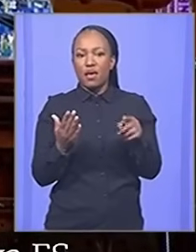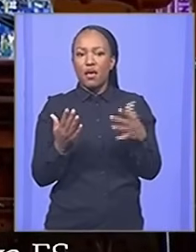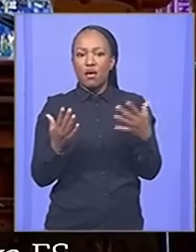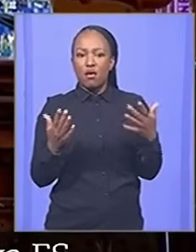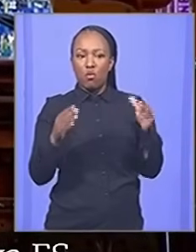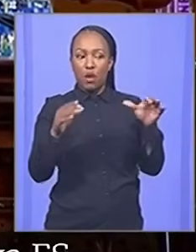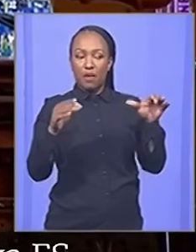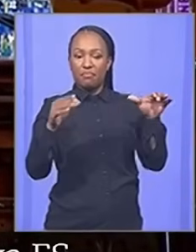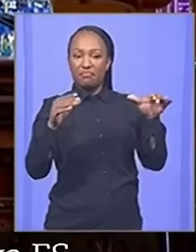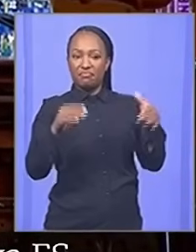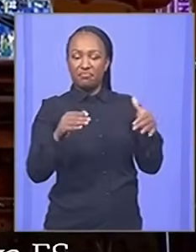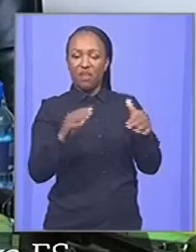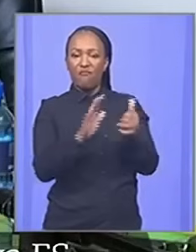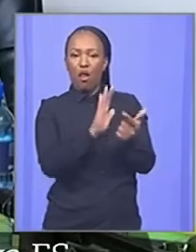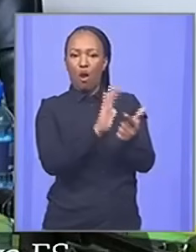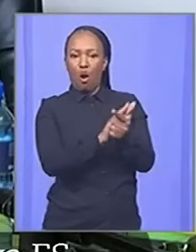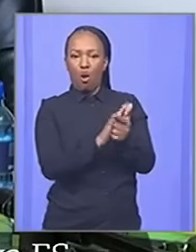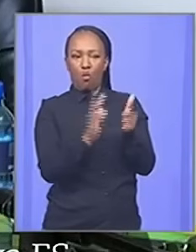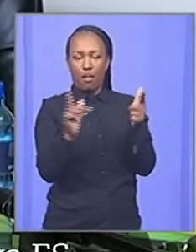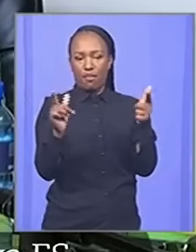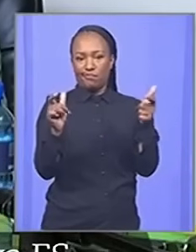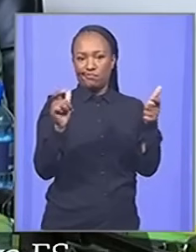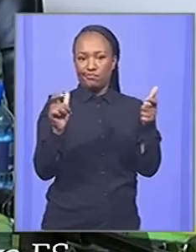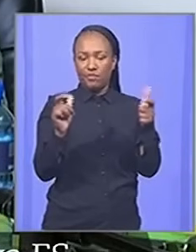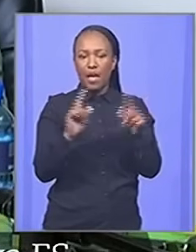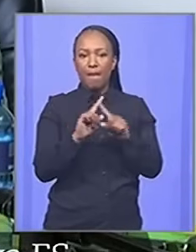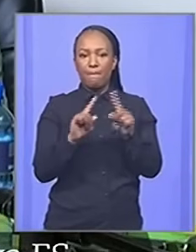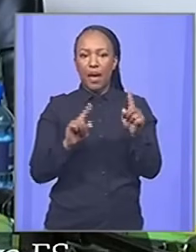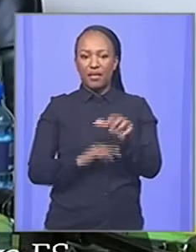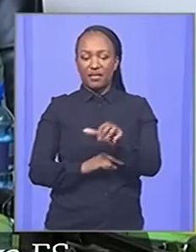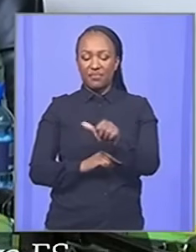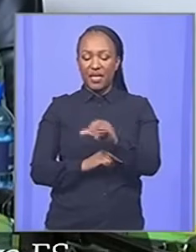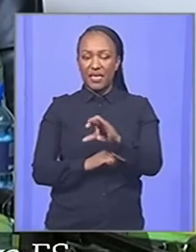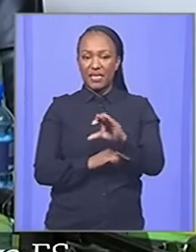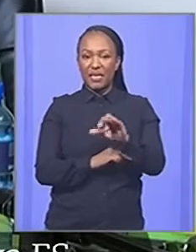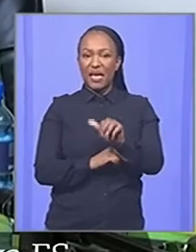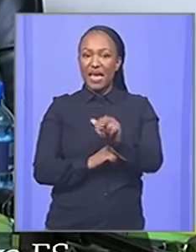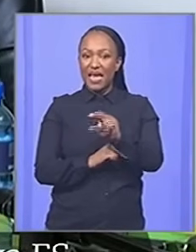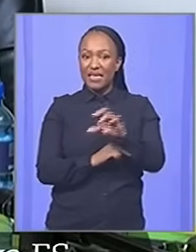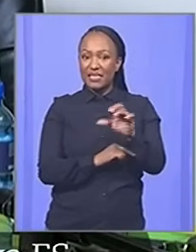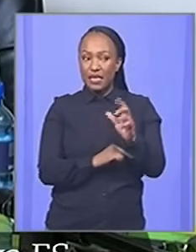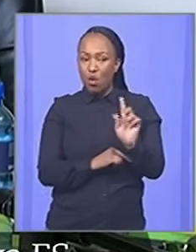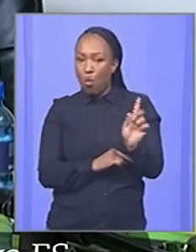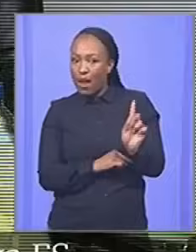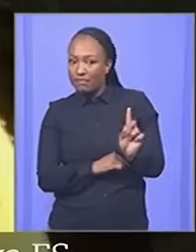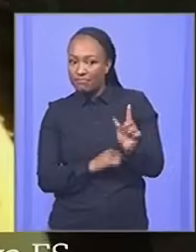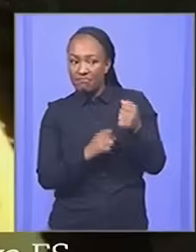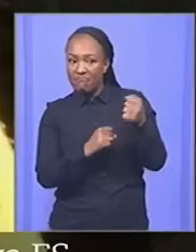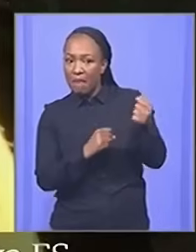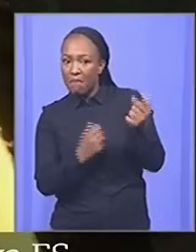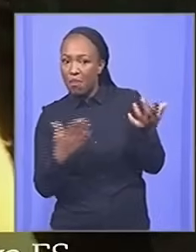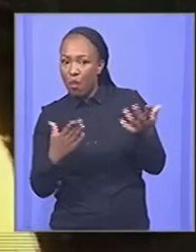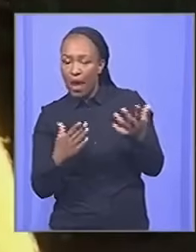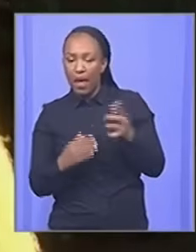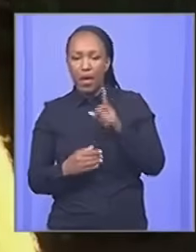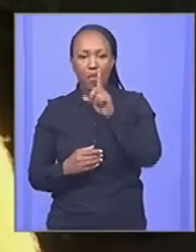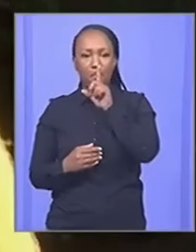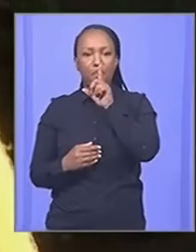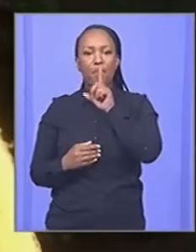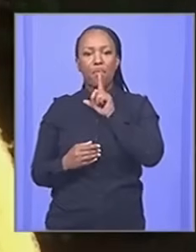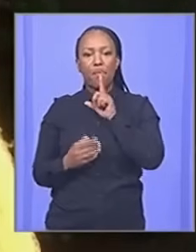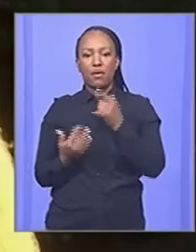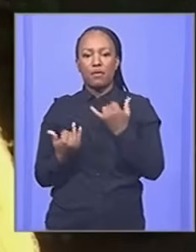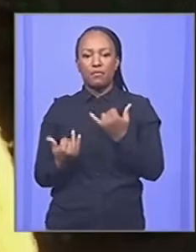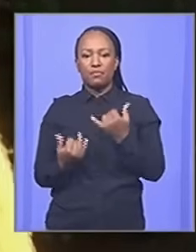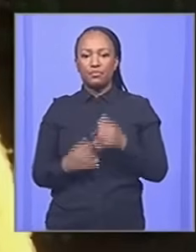la ketsamolao fela mokga o thutse tu ka hore Dukwana o lebile ho kae hobaneng ho le uncertain hore